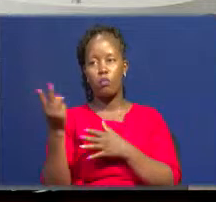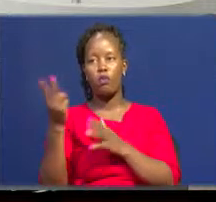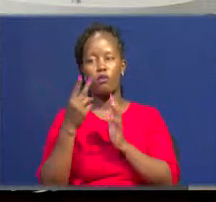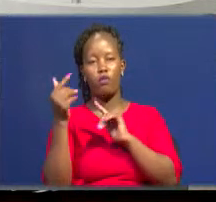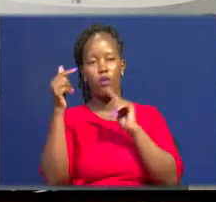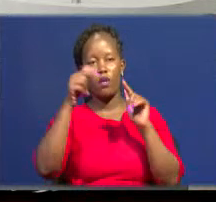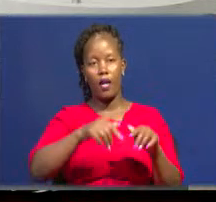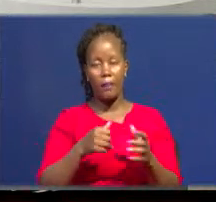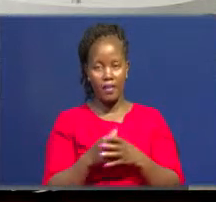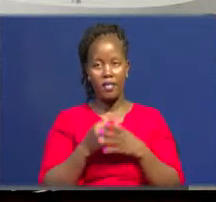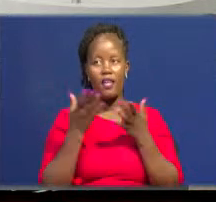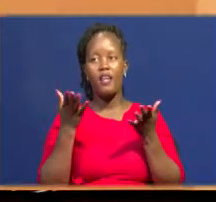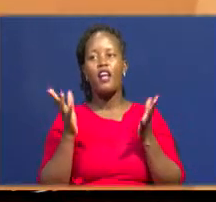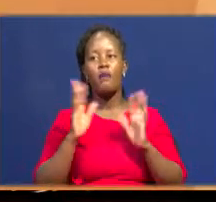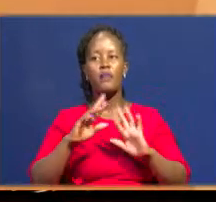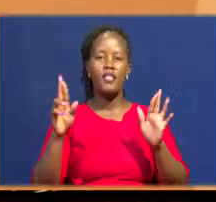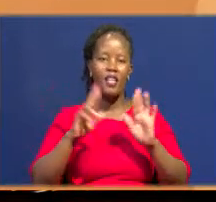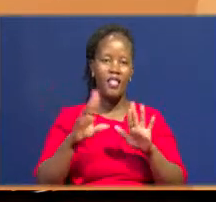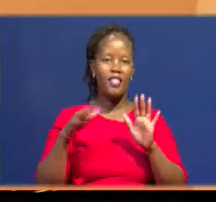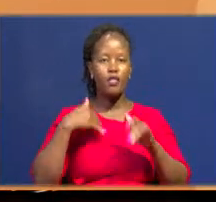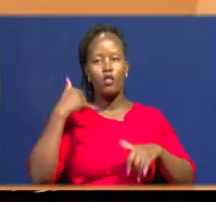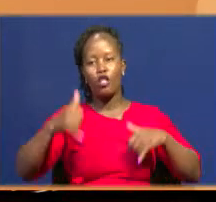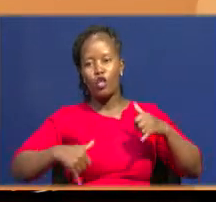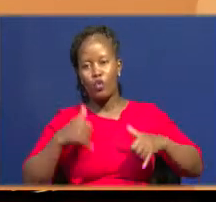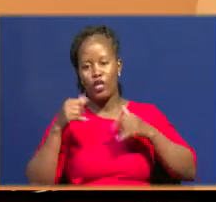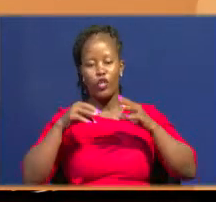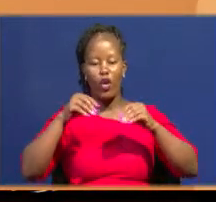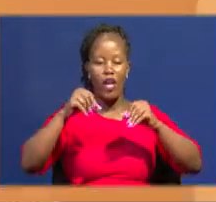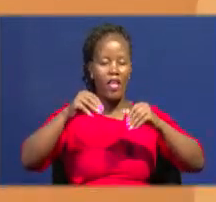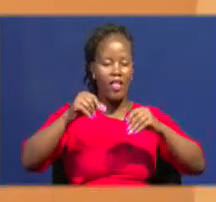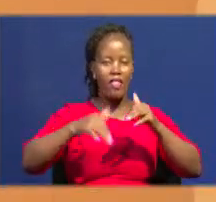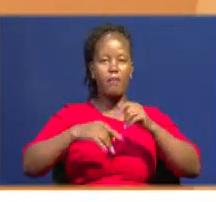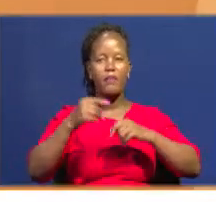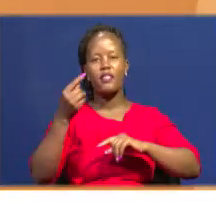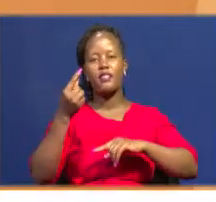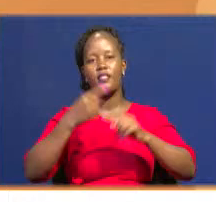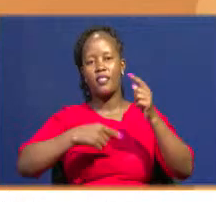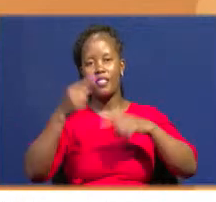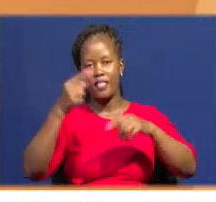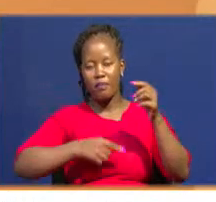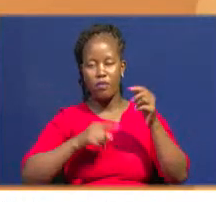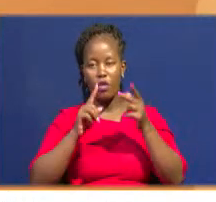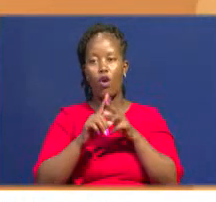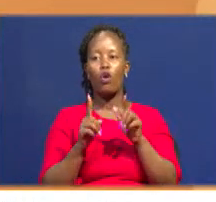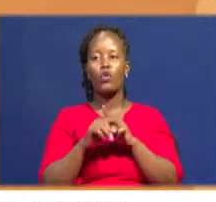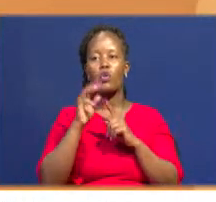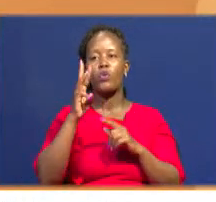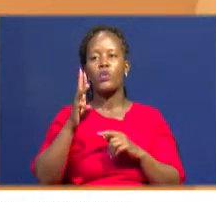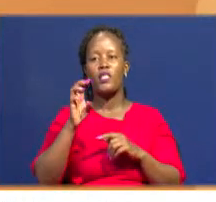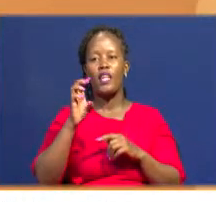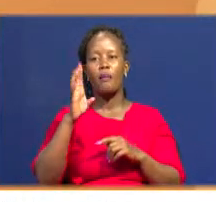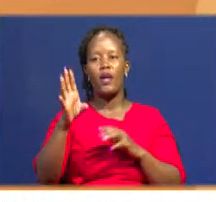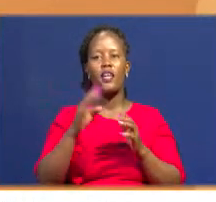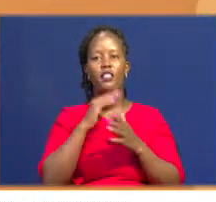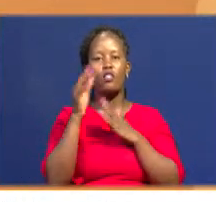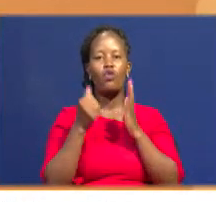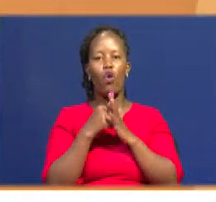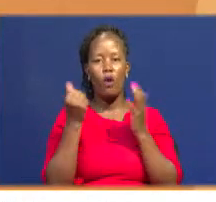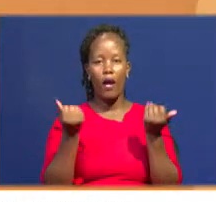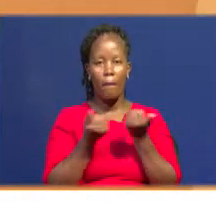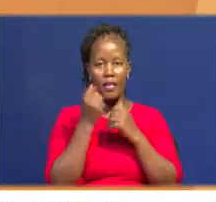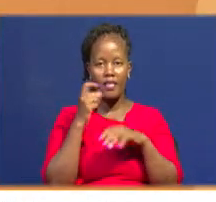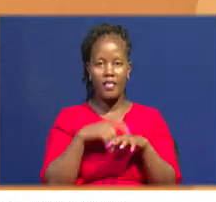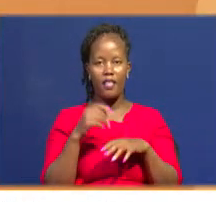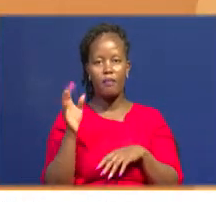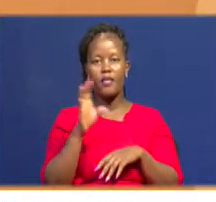And we will be ready to enjoy the beach games and also enjoy the safari rally, all happening over Easter. Thank you for